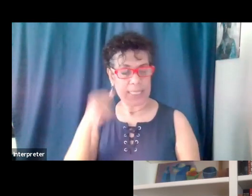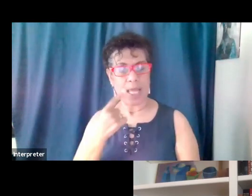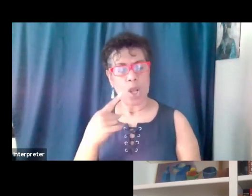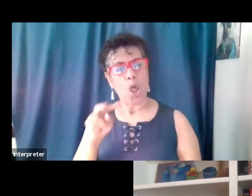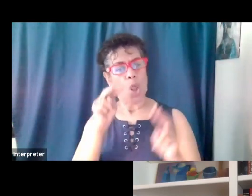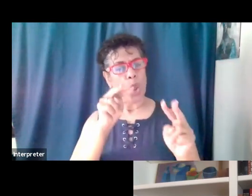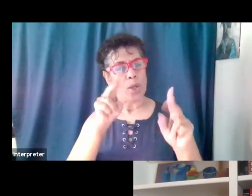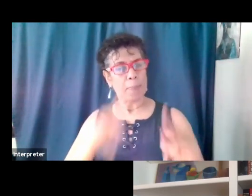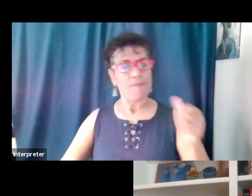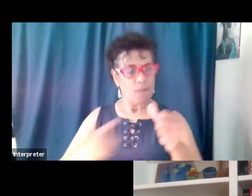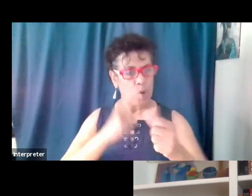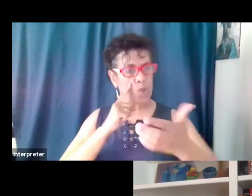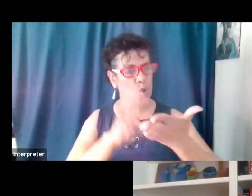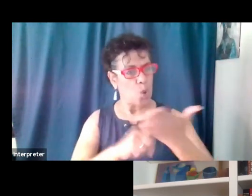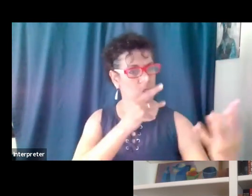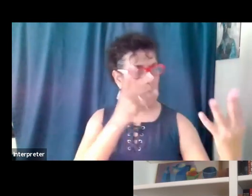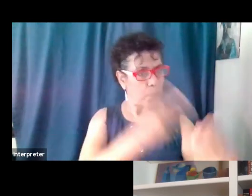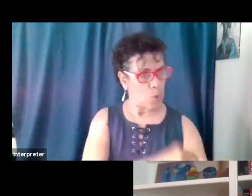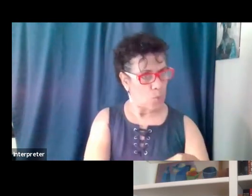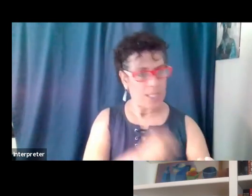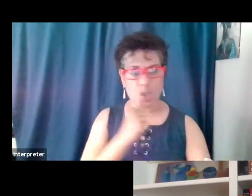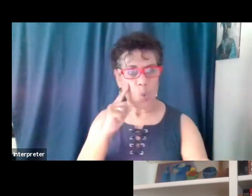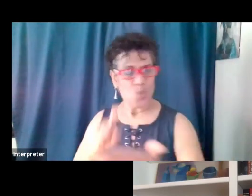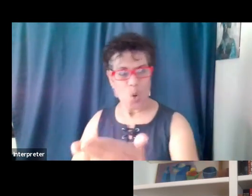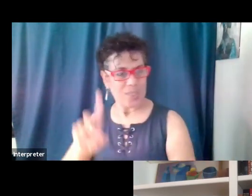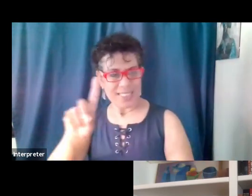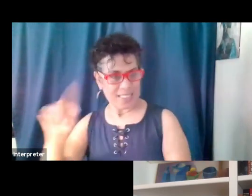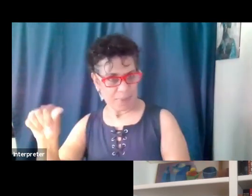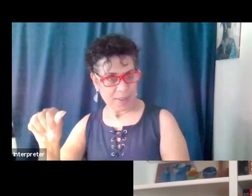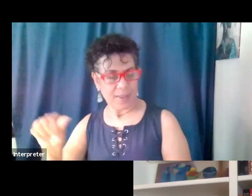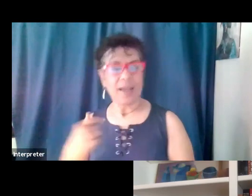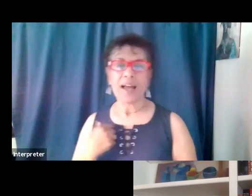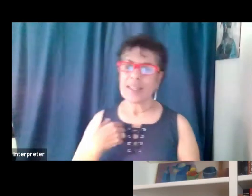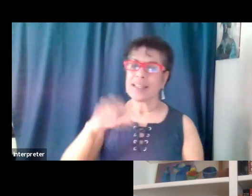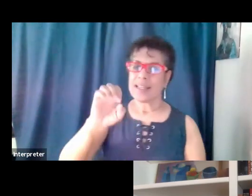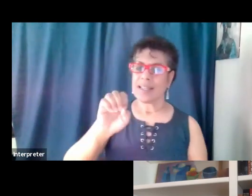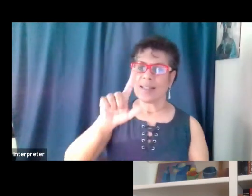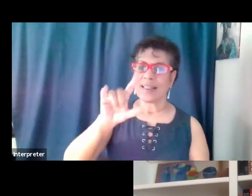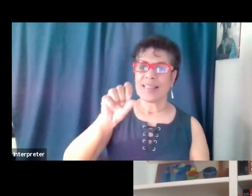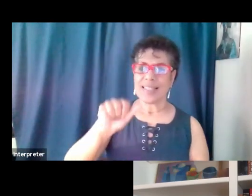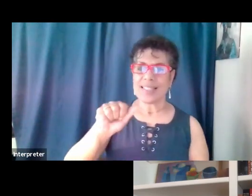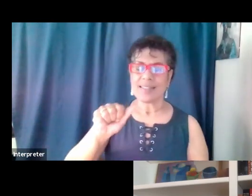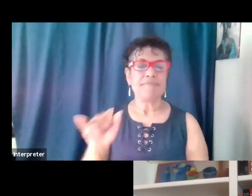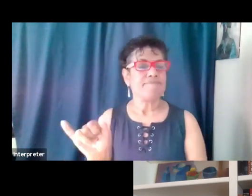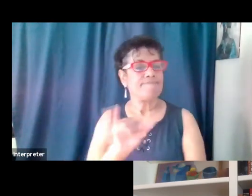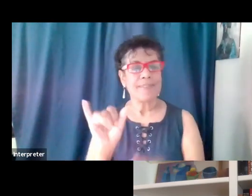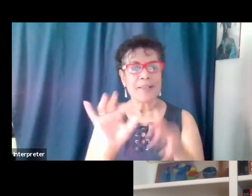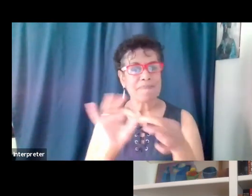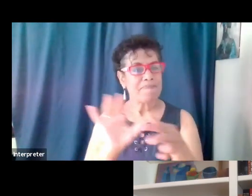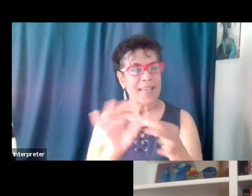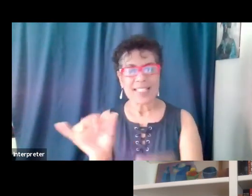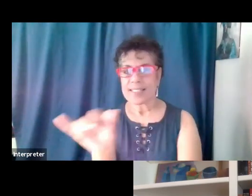seeing beauty first. And Elise just exemplifies, I think, the message that we were hearing yesterday from our keynote